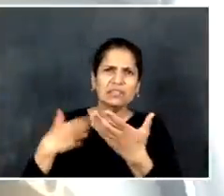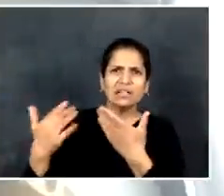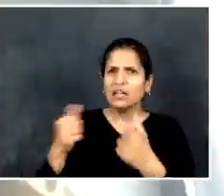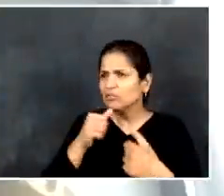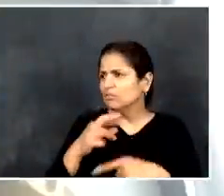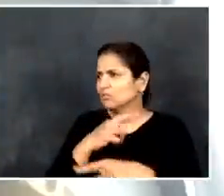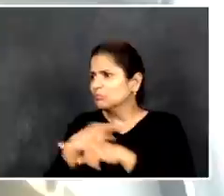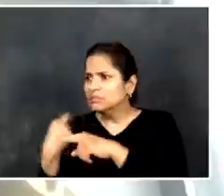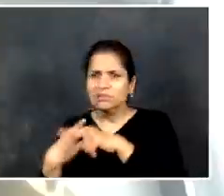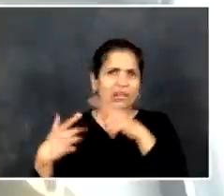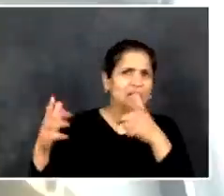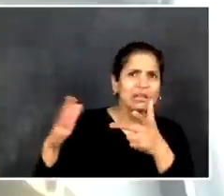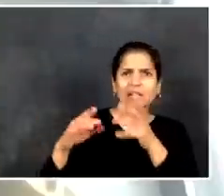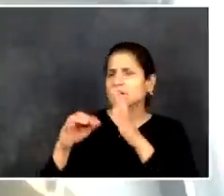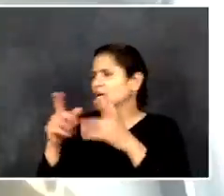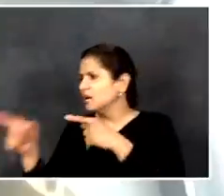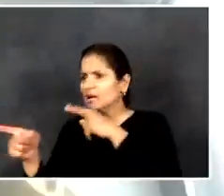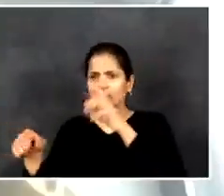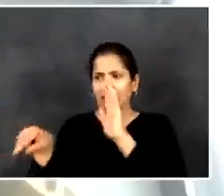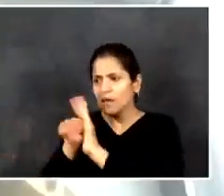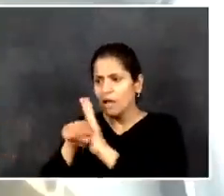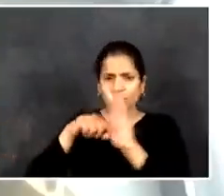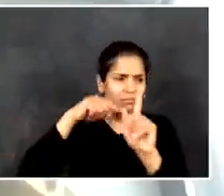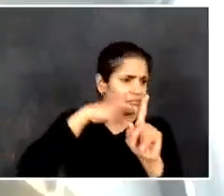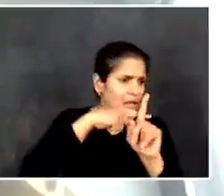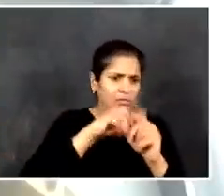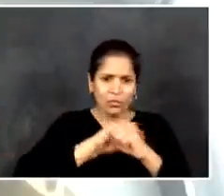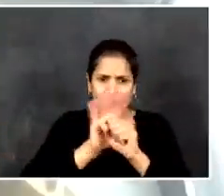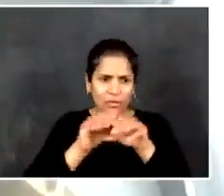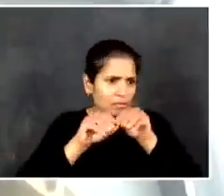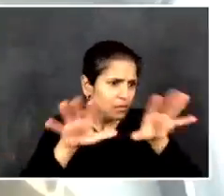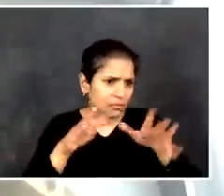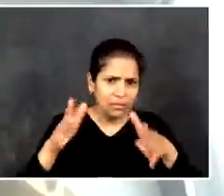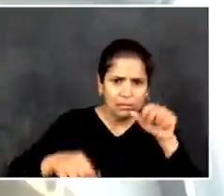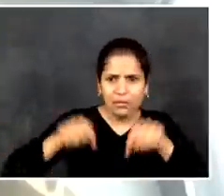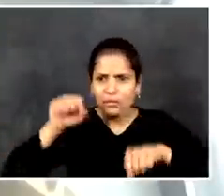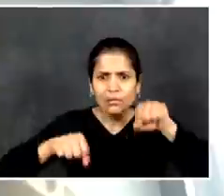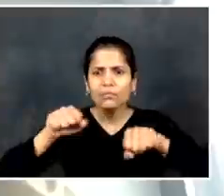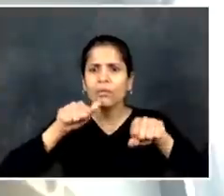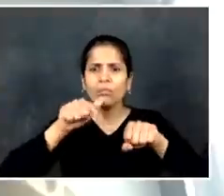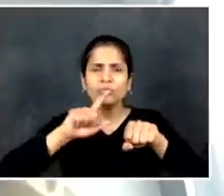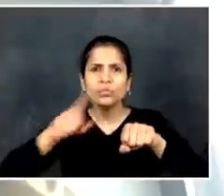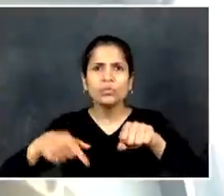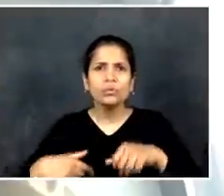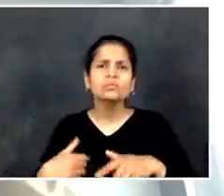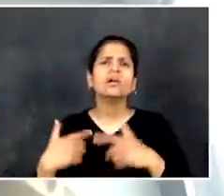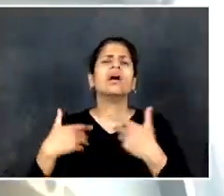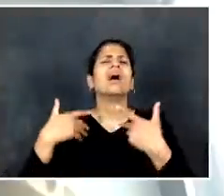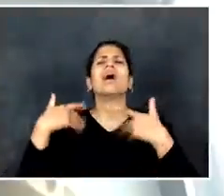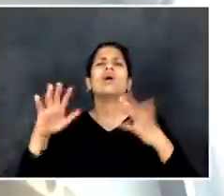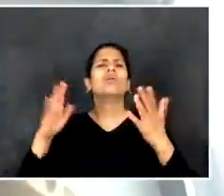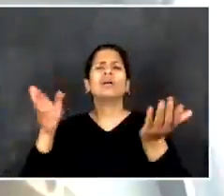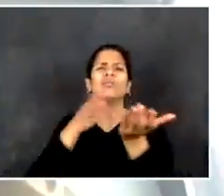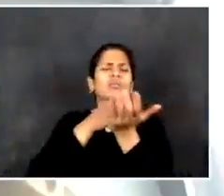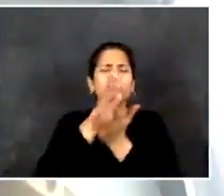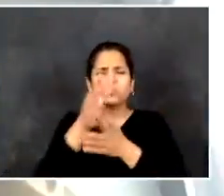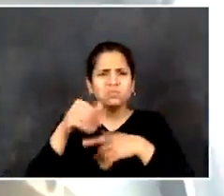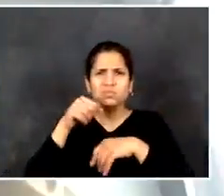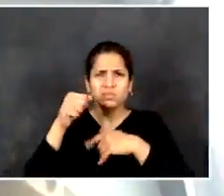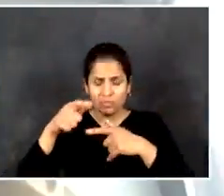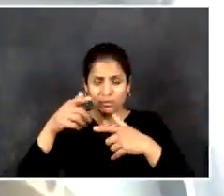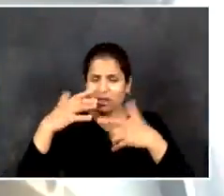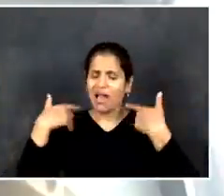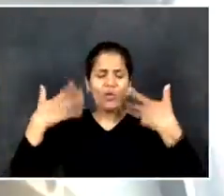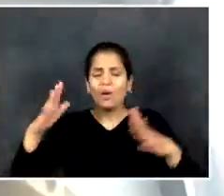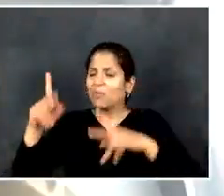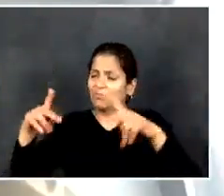New York by allowing more people into a very high COVID place and trying to also be